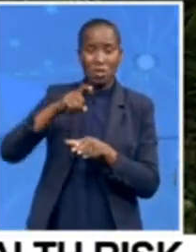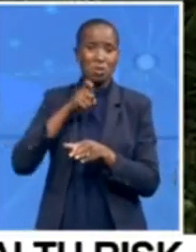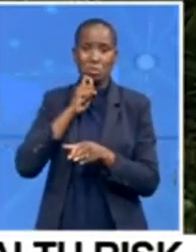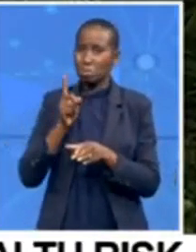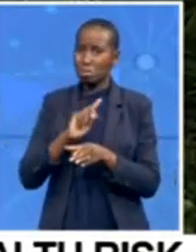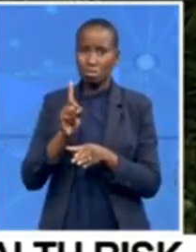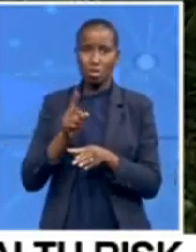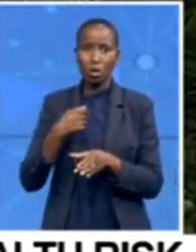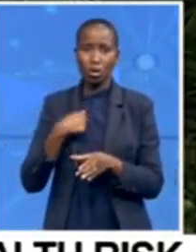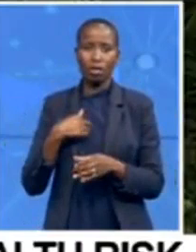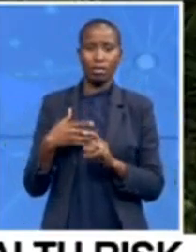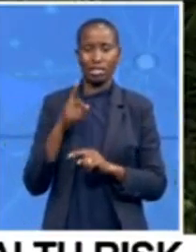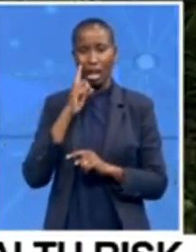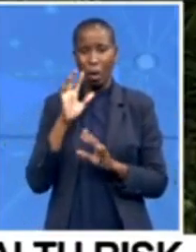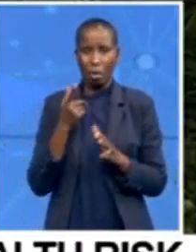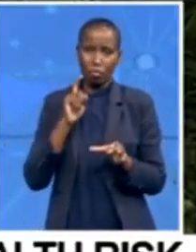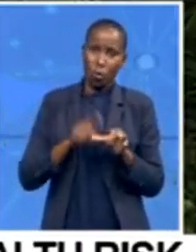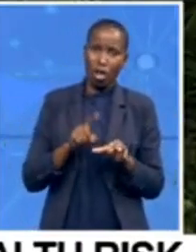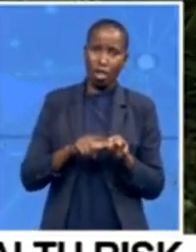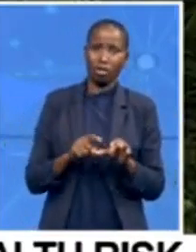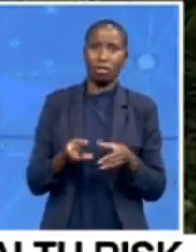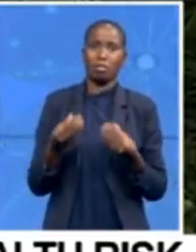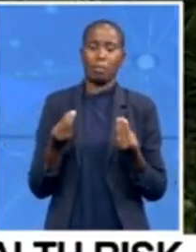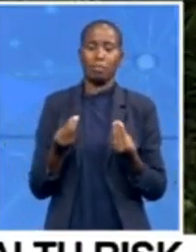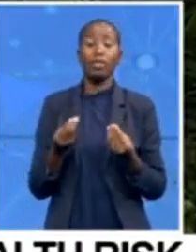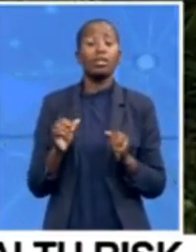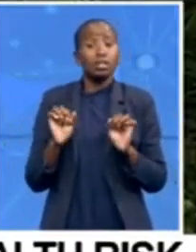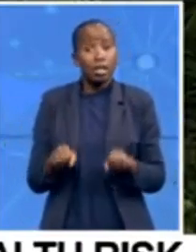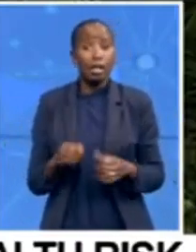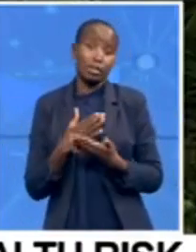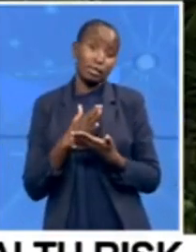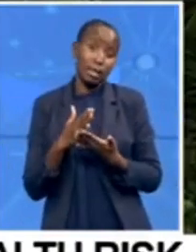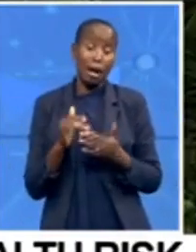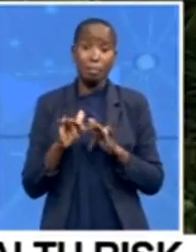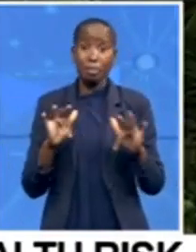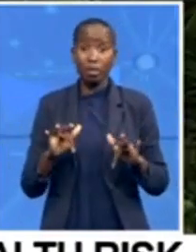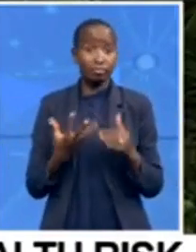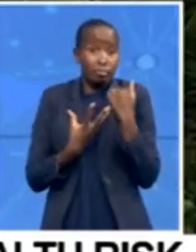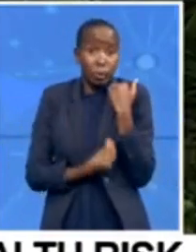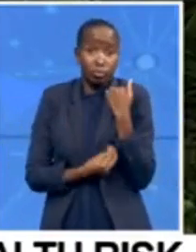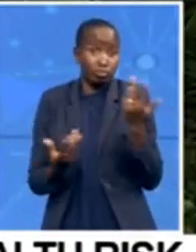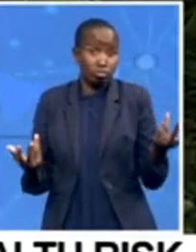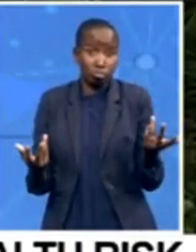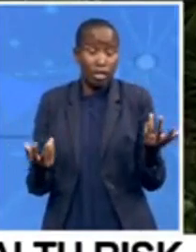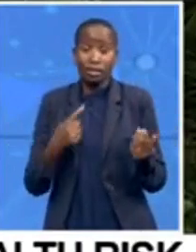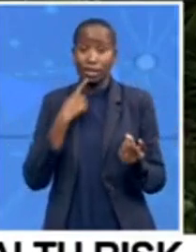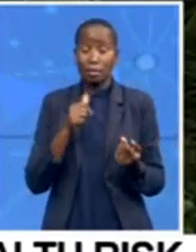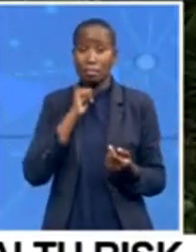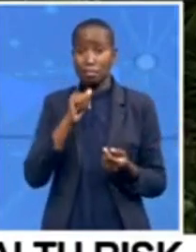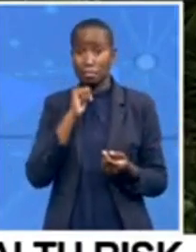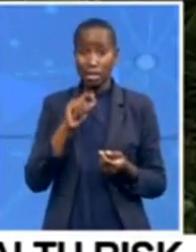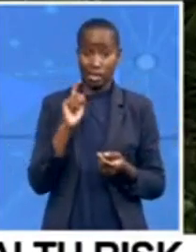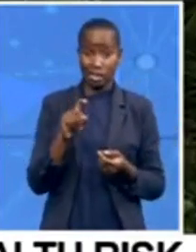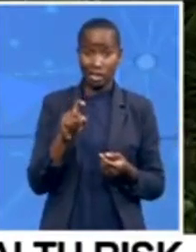quality. But of course there are those that have been struggling, saying that even this caution now to boil water